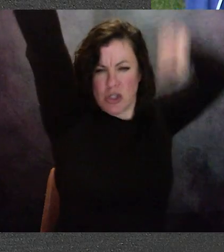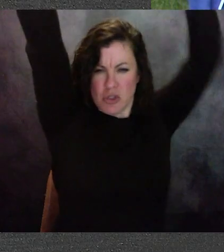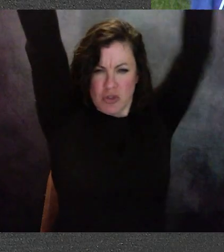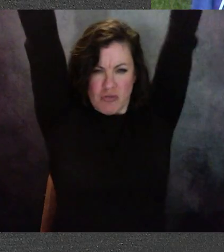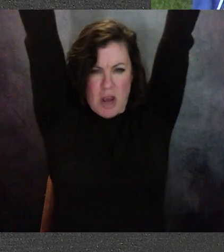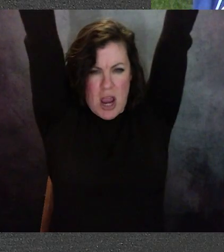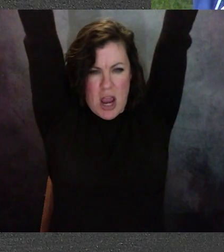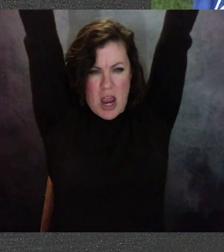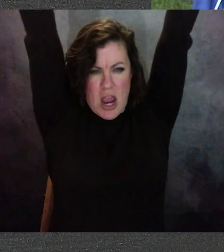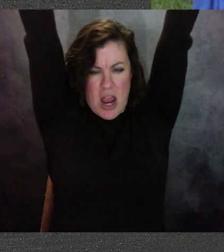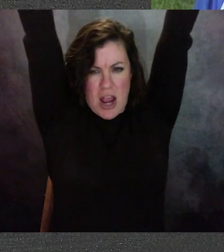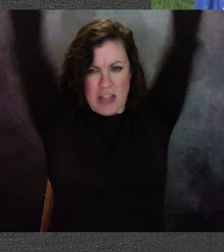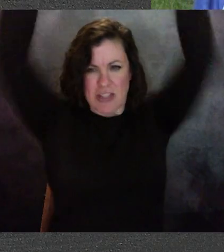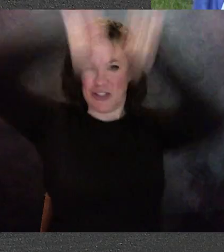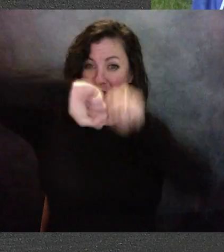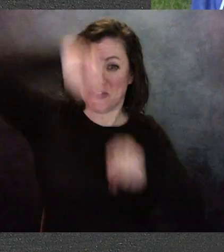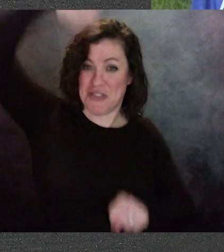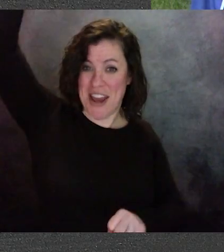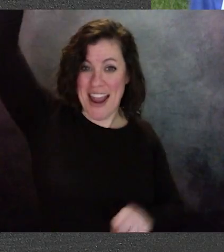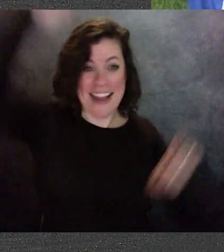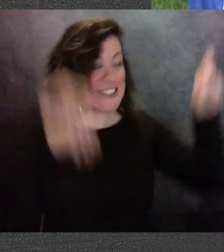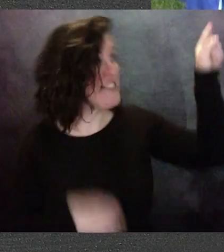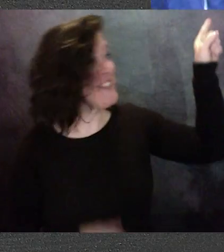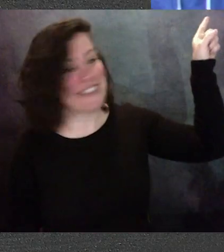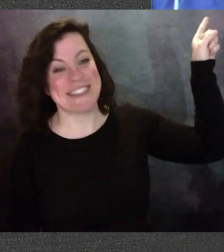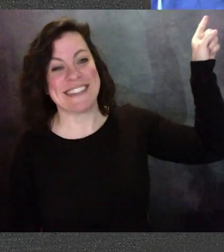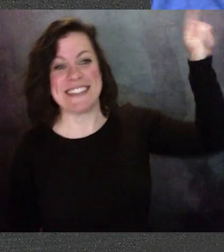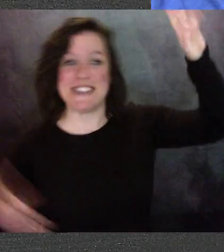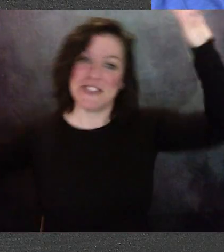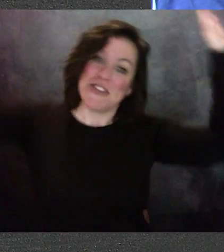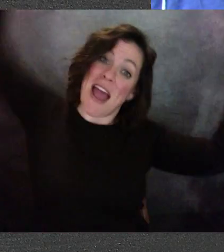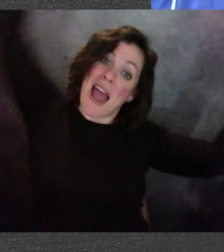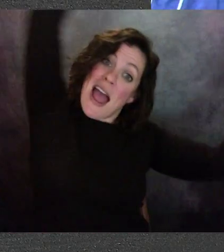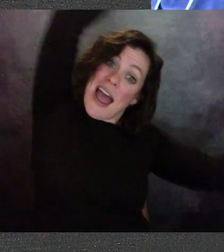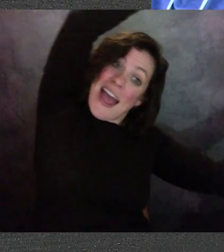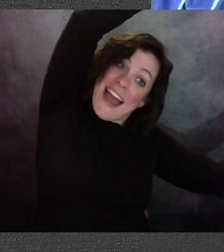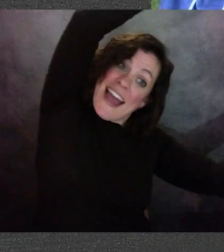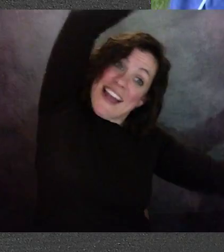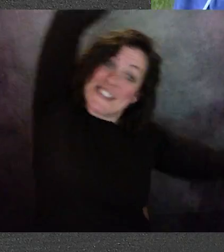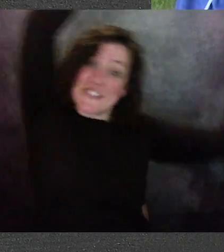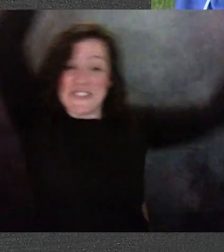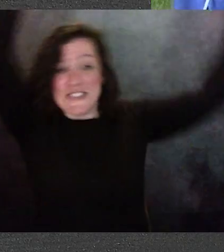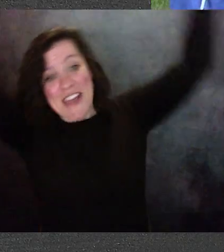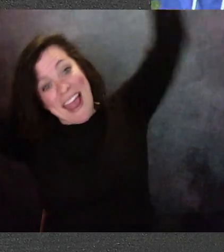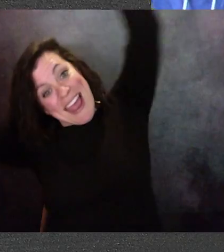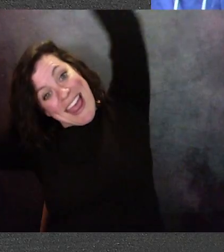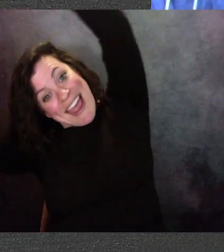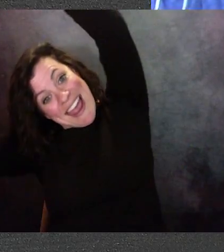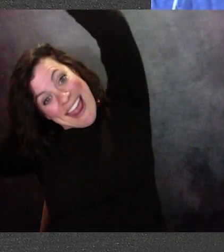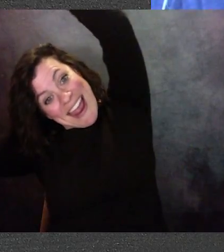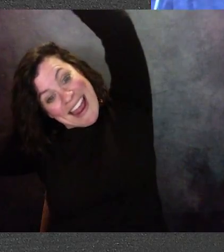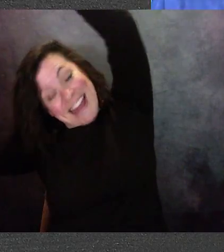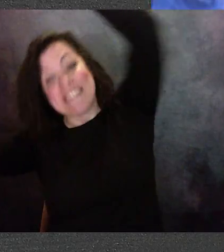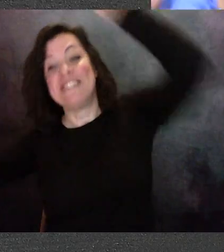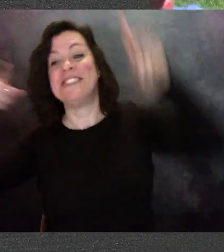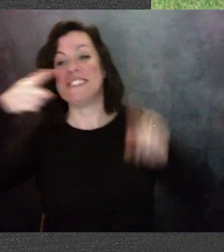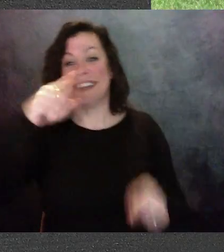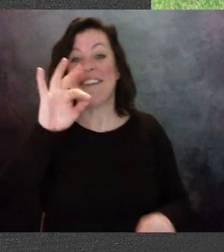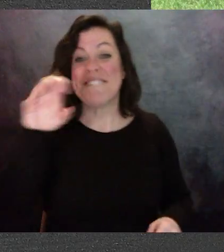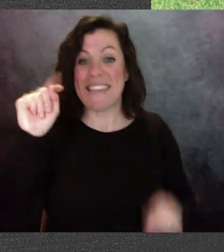Woo! Stretch to the one side. Woo! How about the other side? Yeah. And touch your